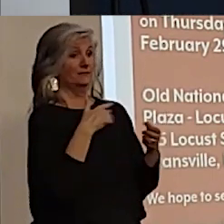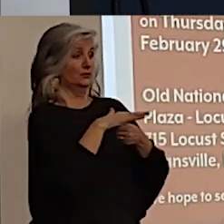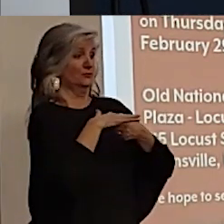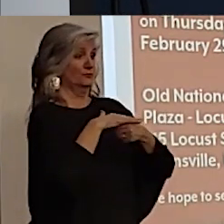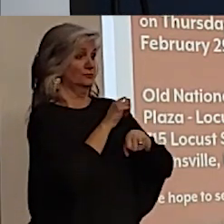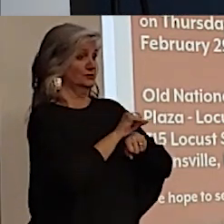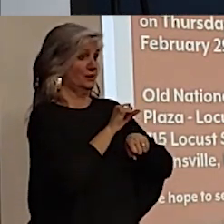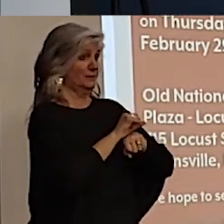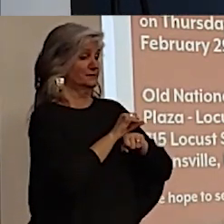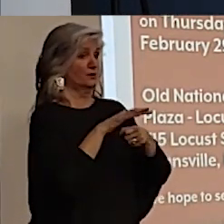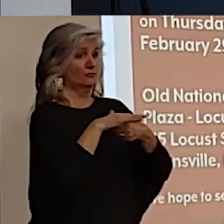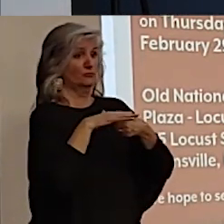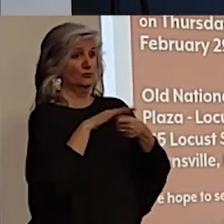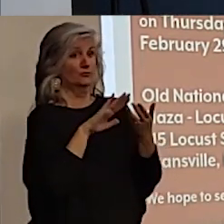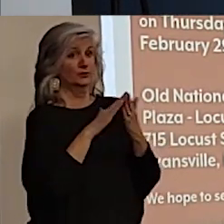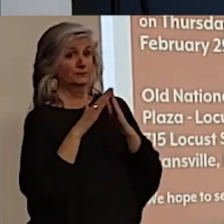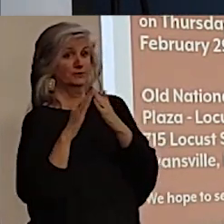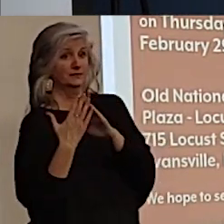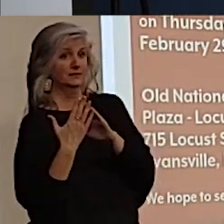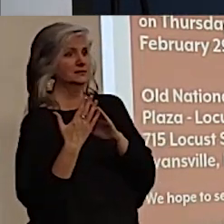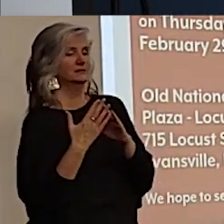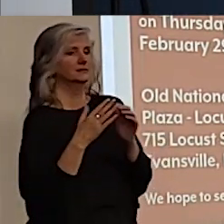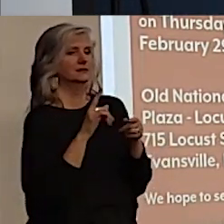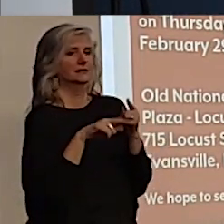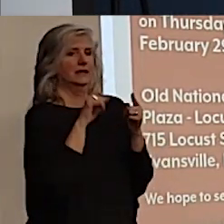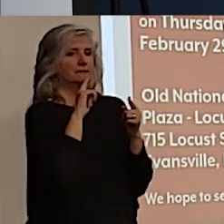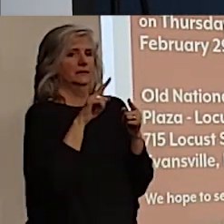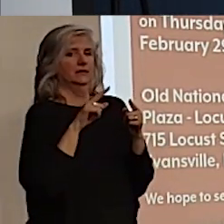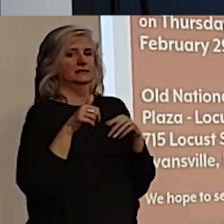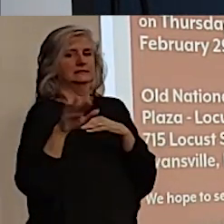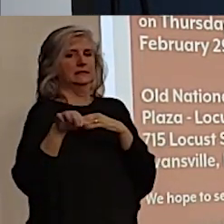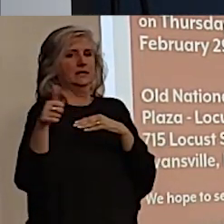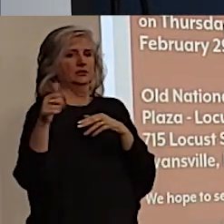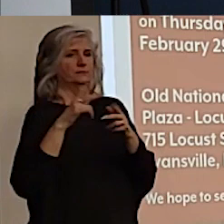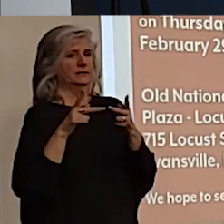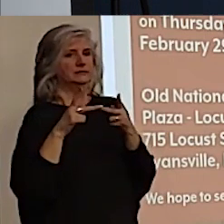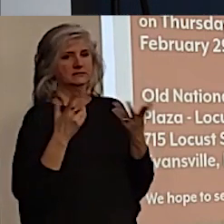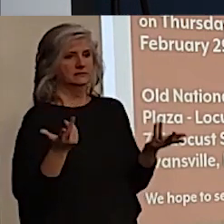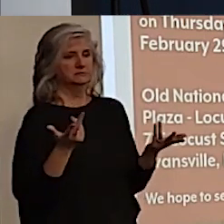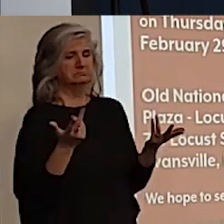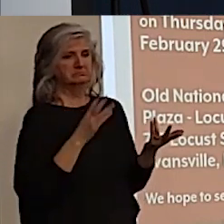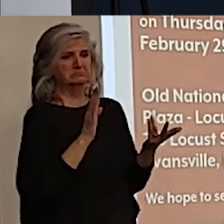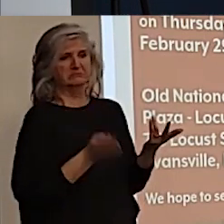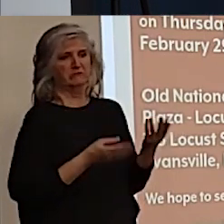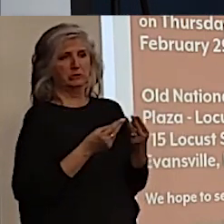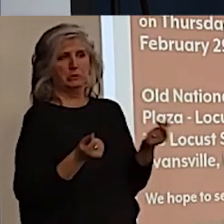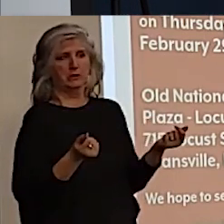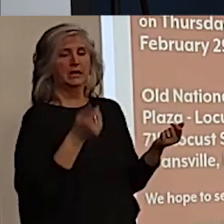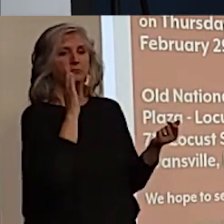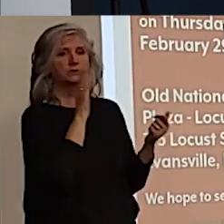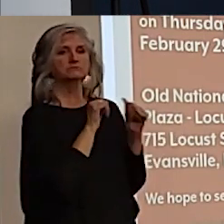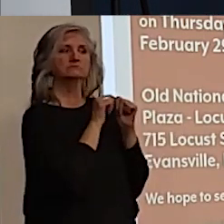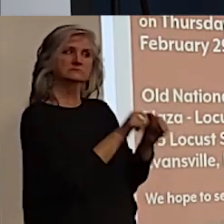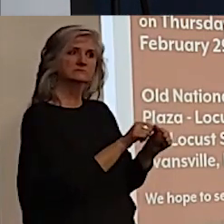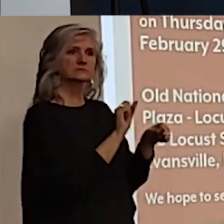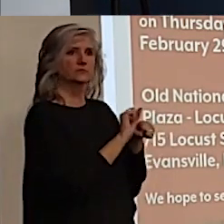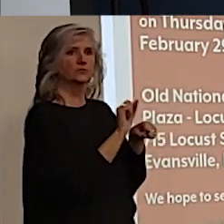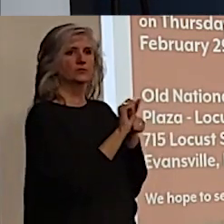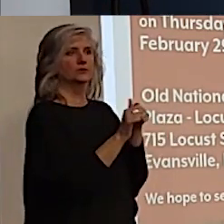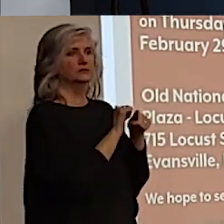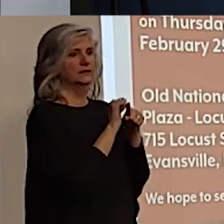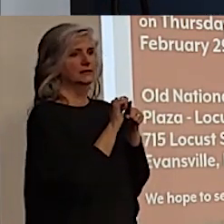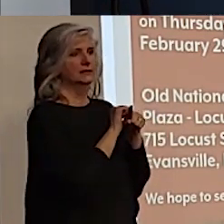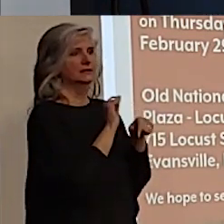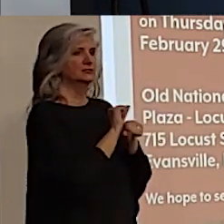jobs and local communities that can't be outsourced, that will never go away, that we can continue work training, job